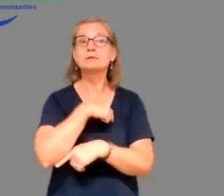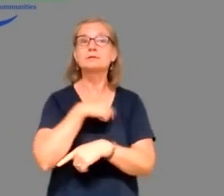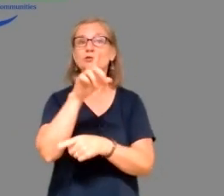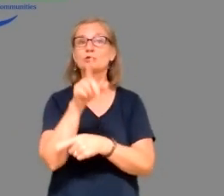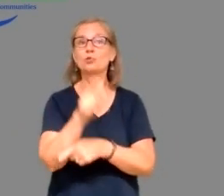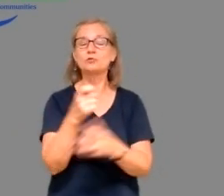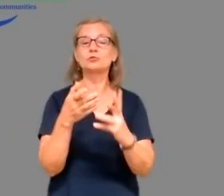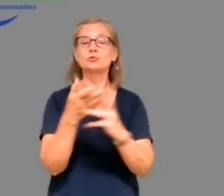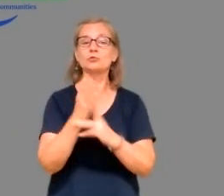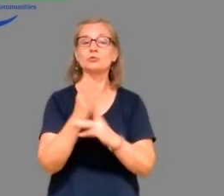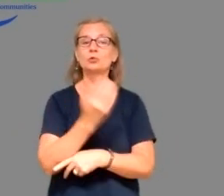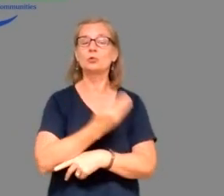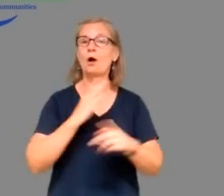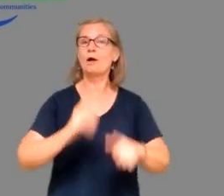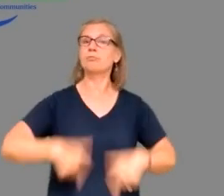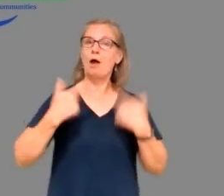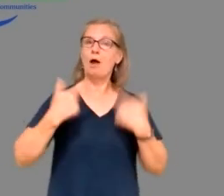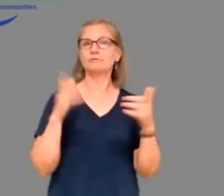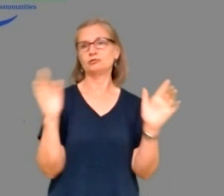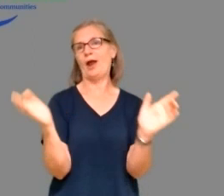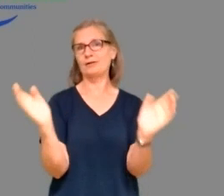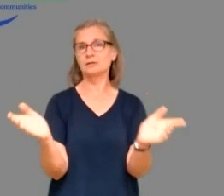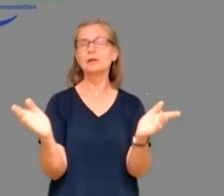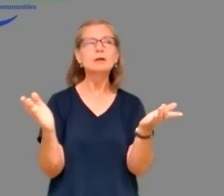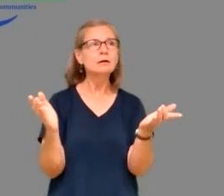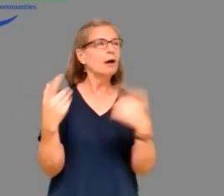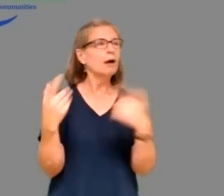We haven't really had anything exciting happen as far as,